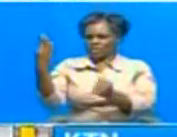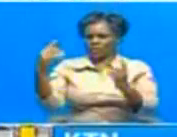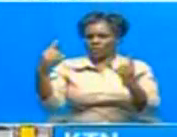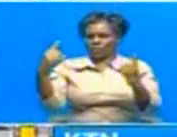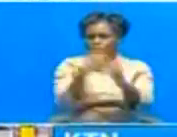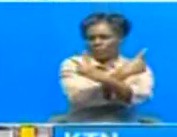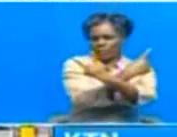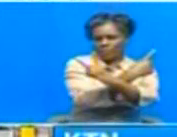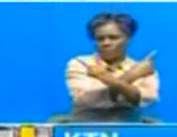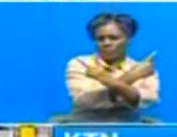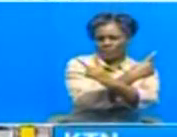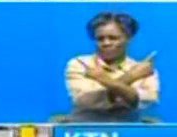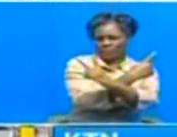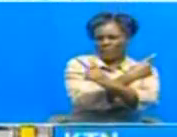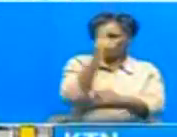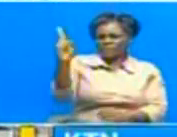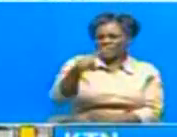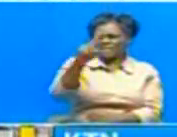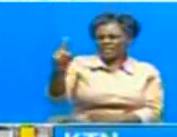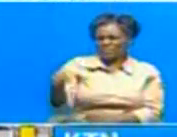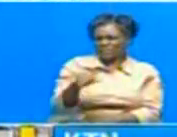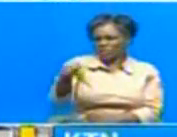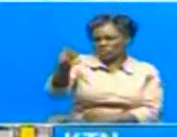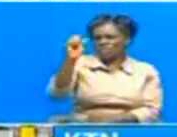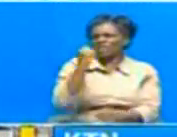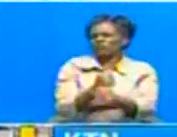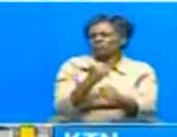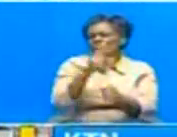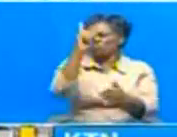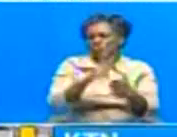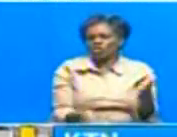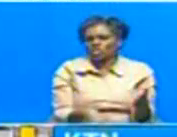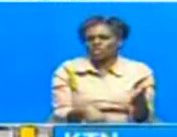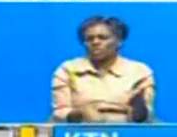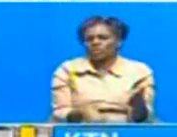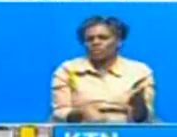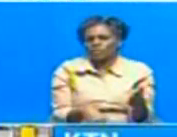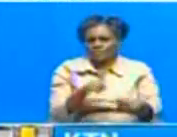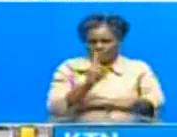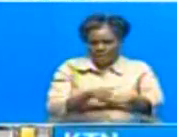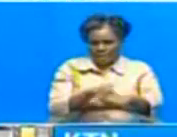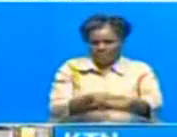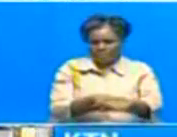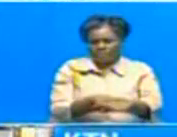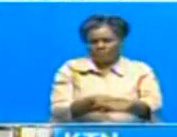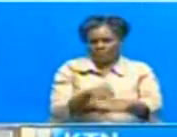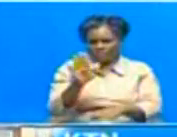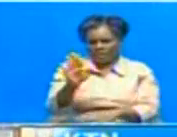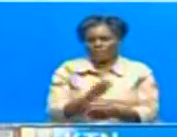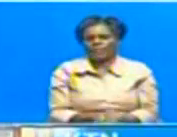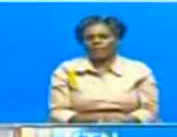you. What mistakes, if any, do you see you may have made in that particular period of time to have gotten that to